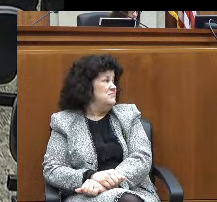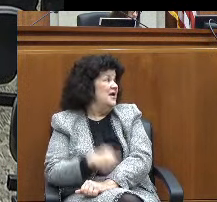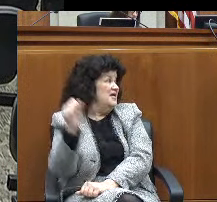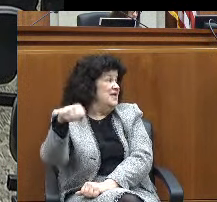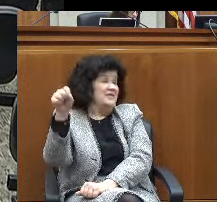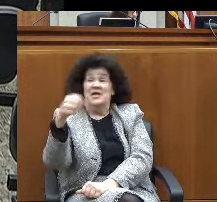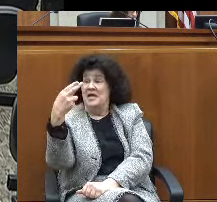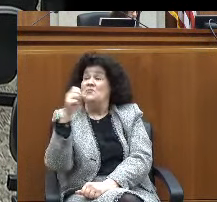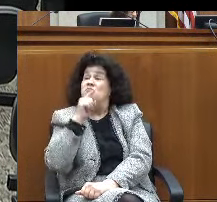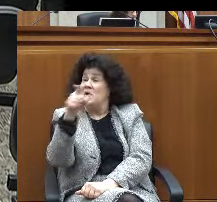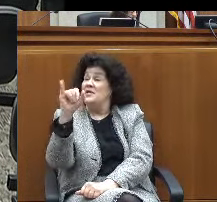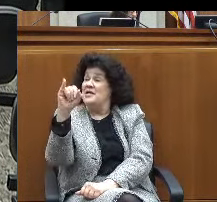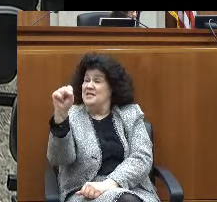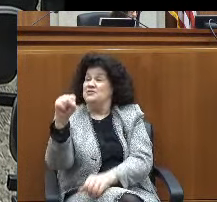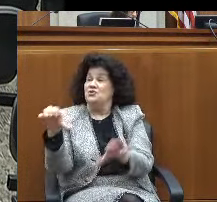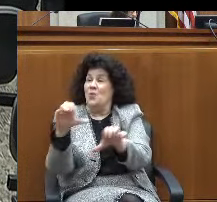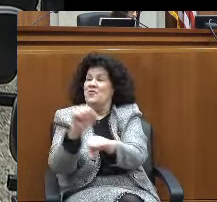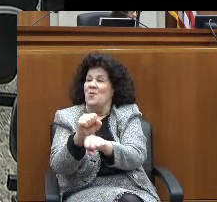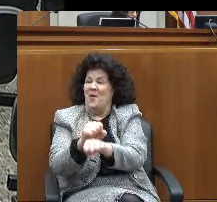Yeah, he really is doing it.